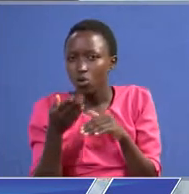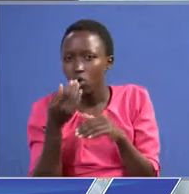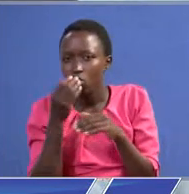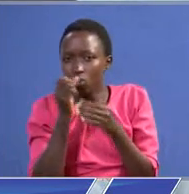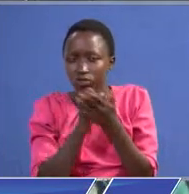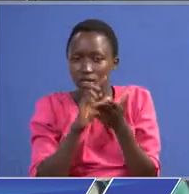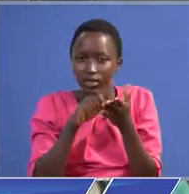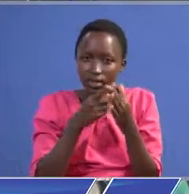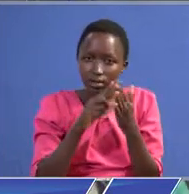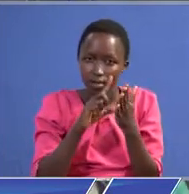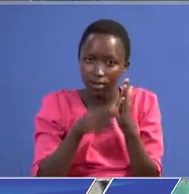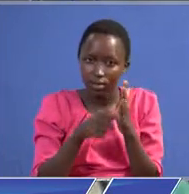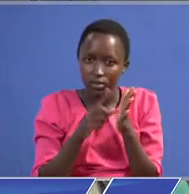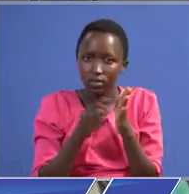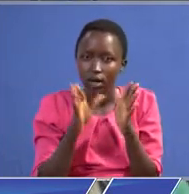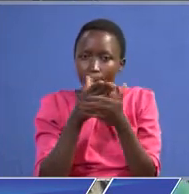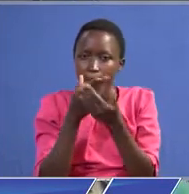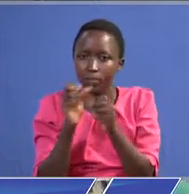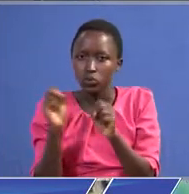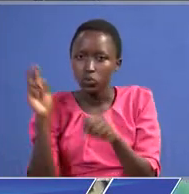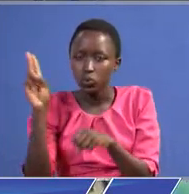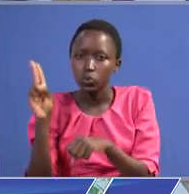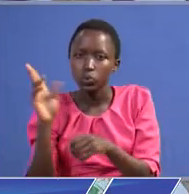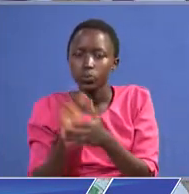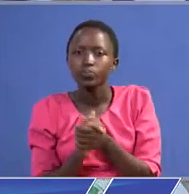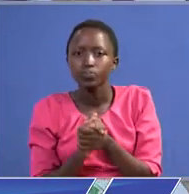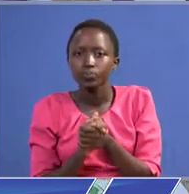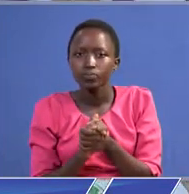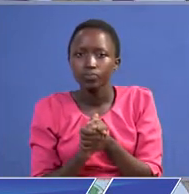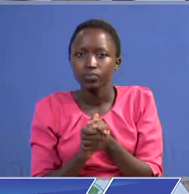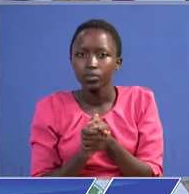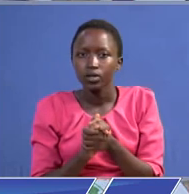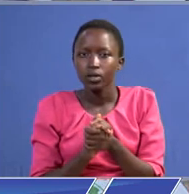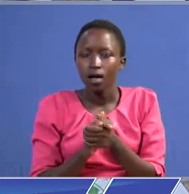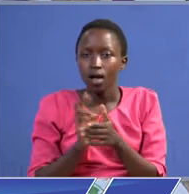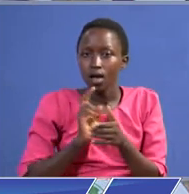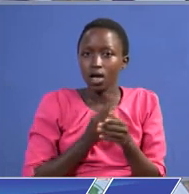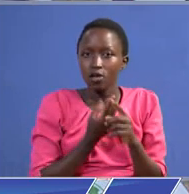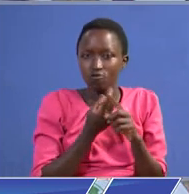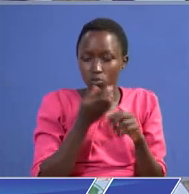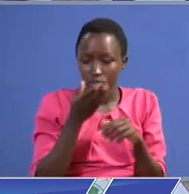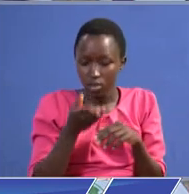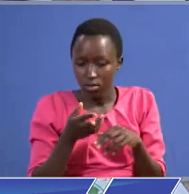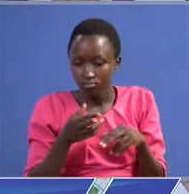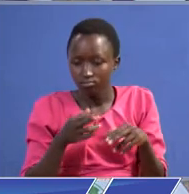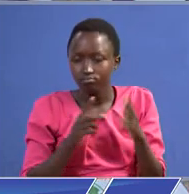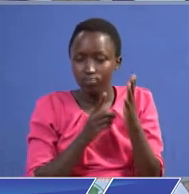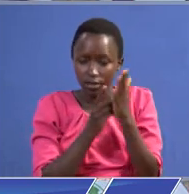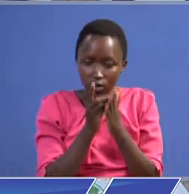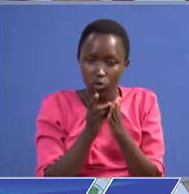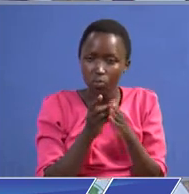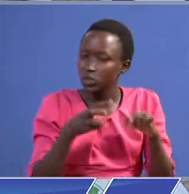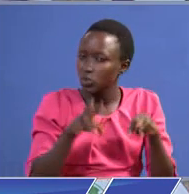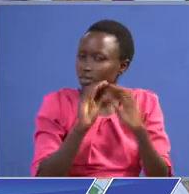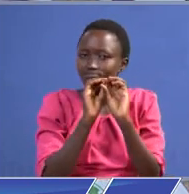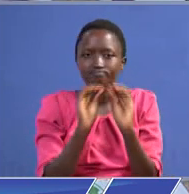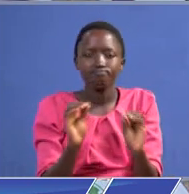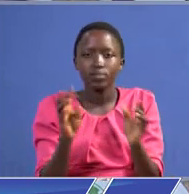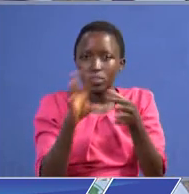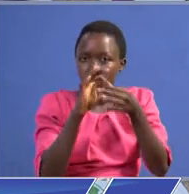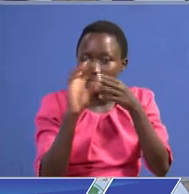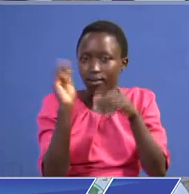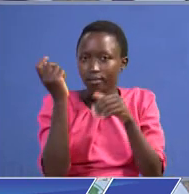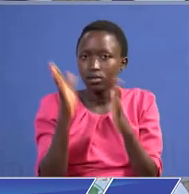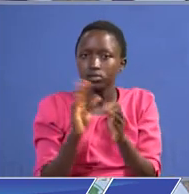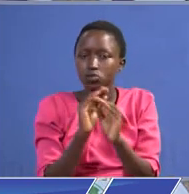and thereafter go after President Uhuru Kenyatta. Hatutatoka kwa barabara ya maendeleo na kuunganisha